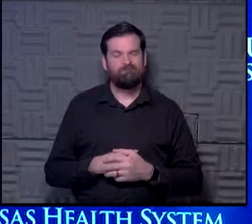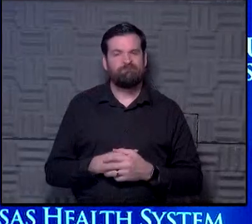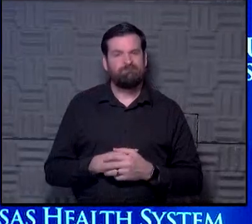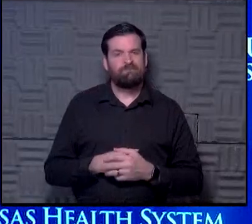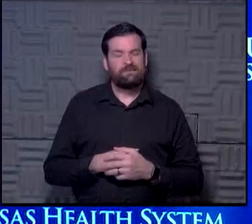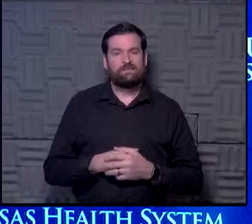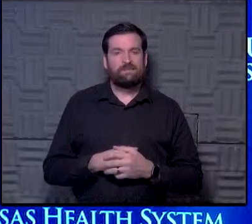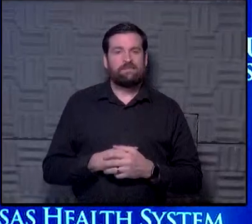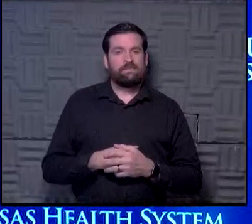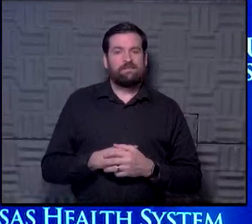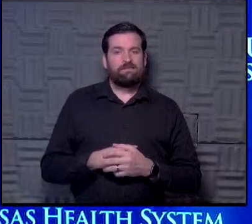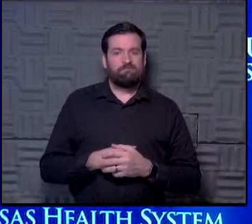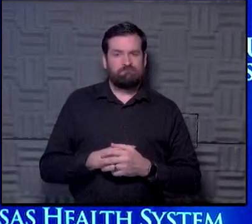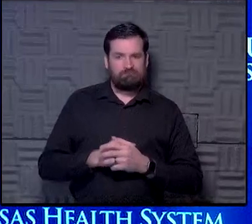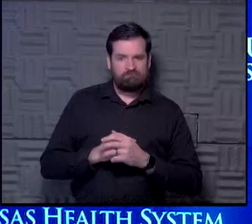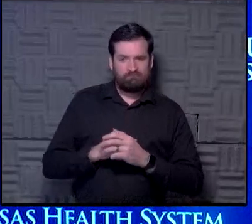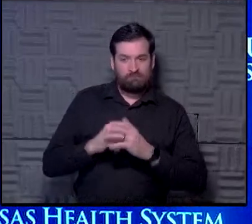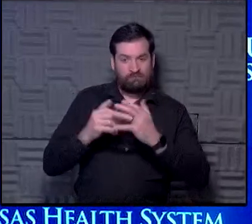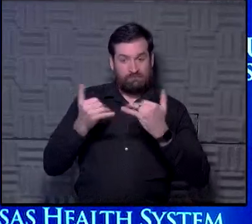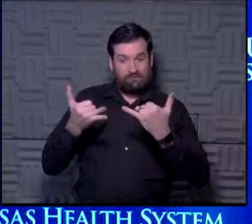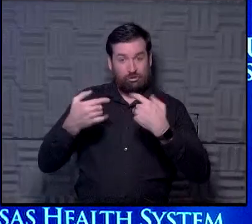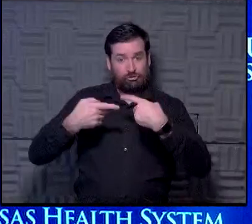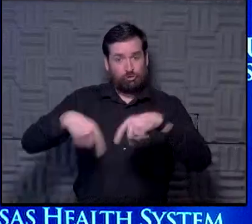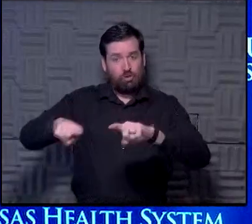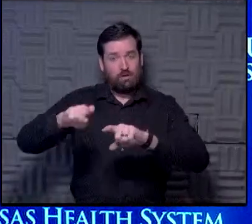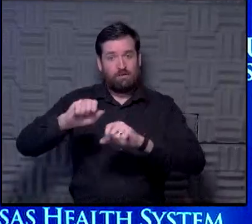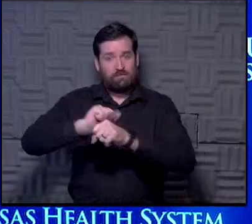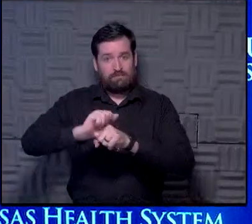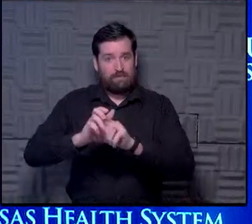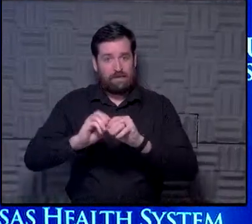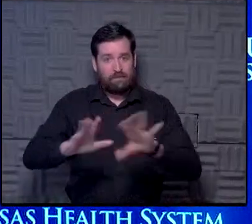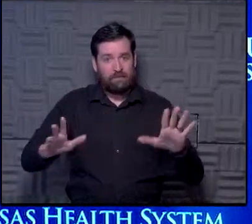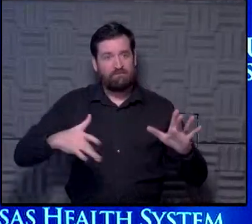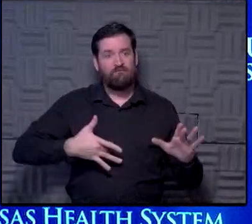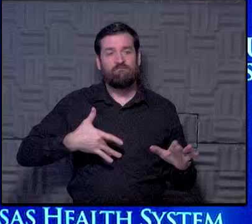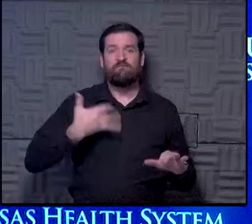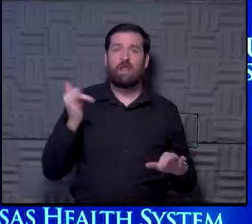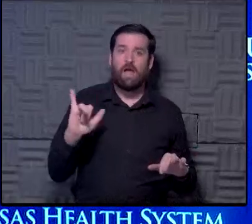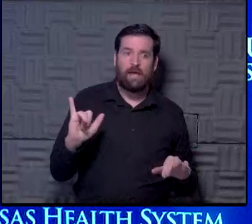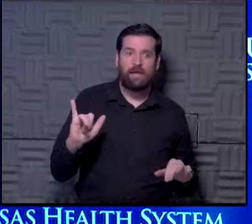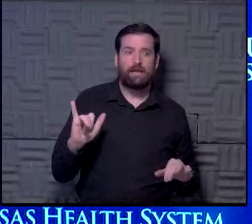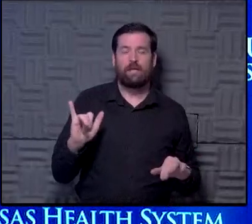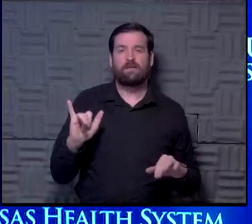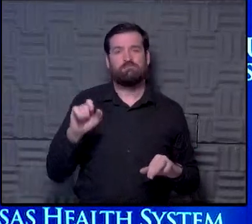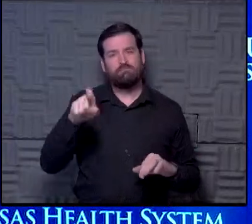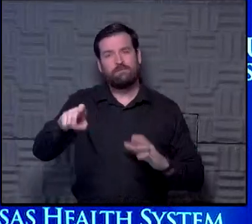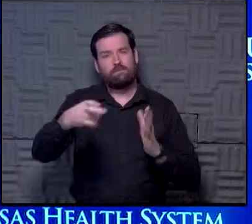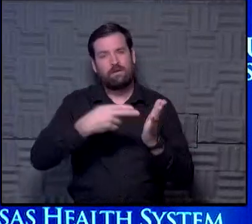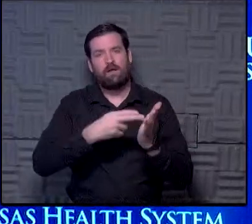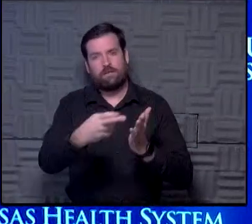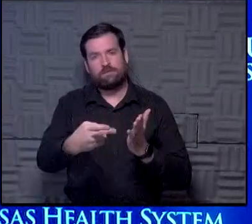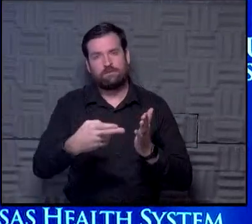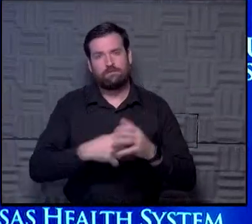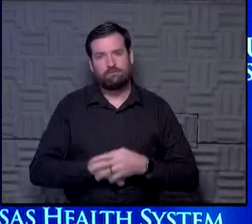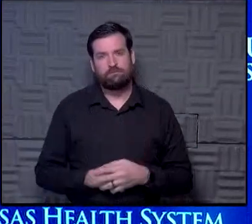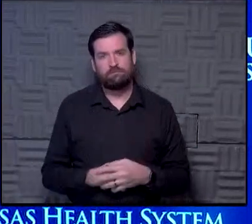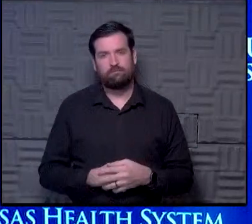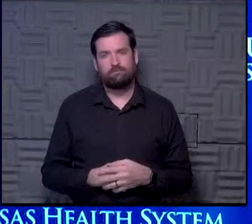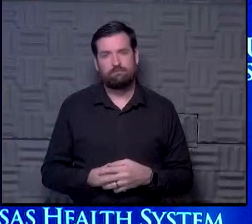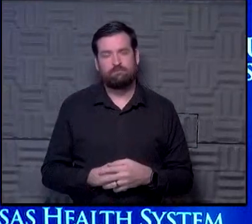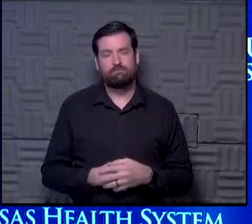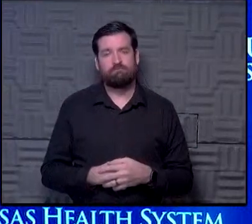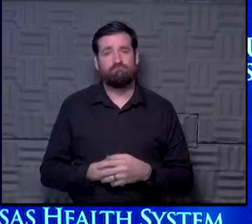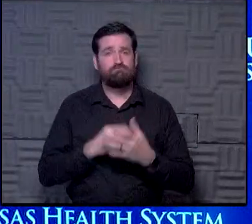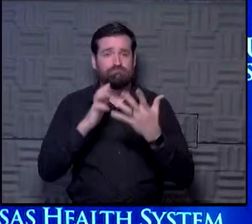And against the backdrop of this pandemic, it feels like what we really have to be is honest, right? The road